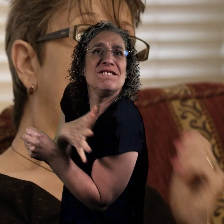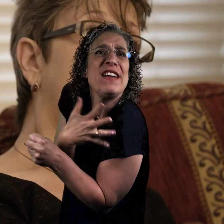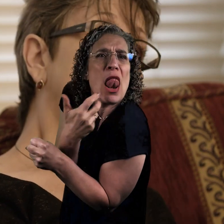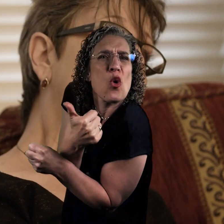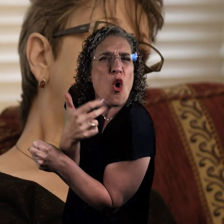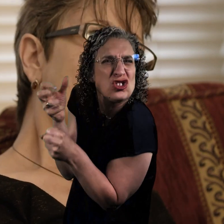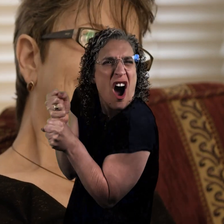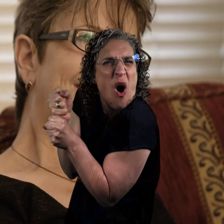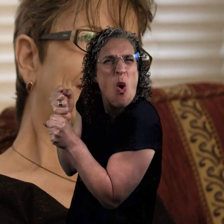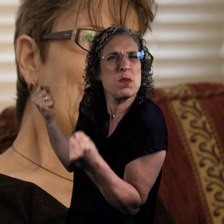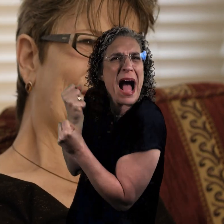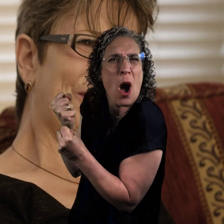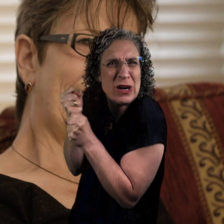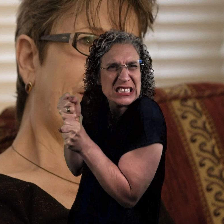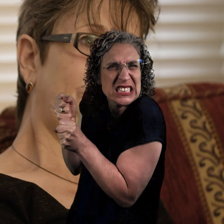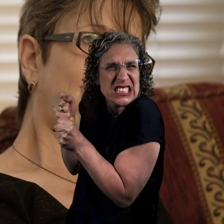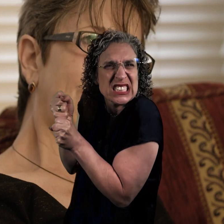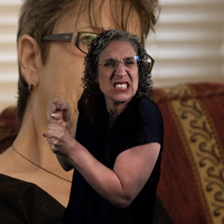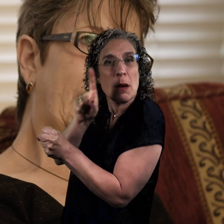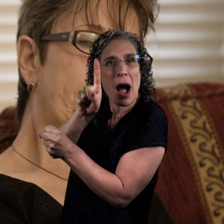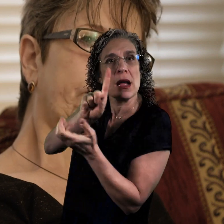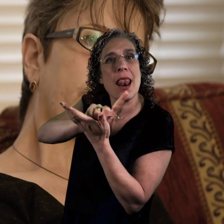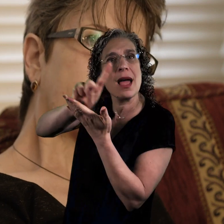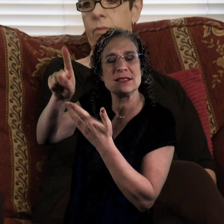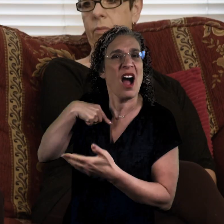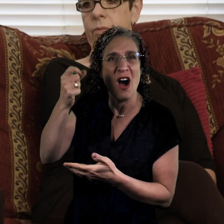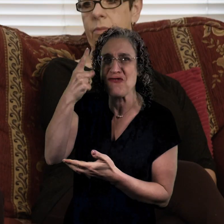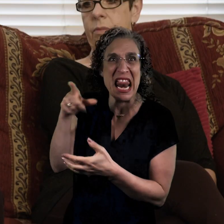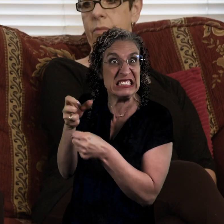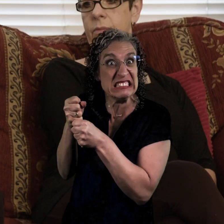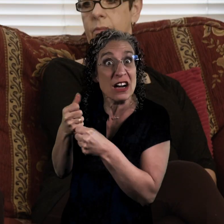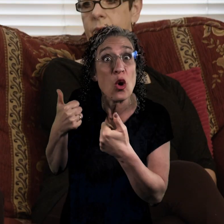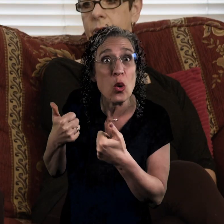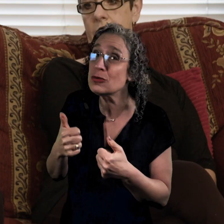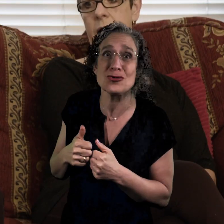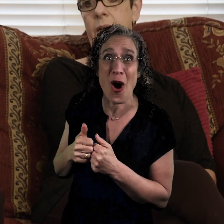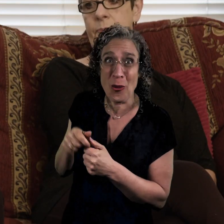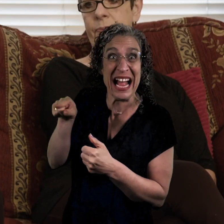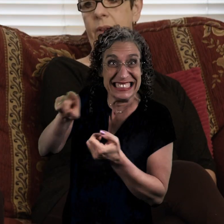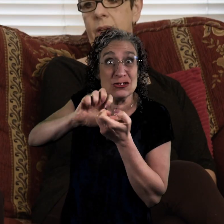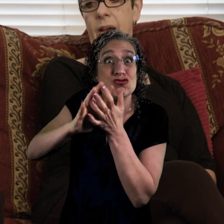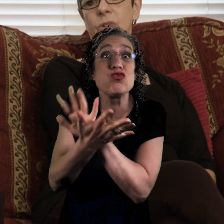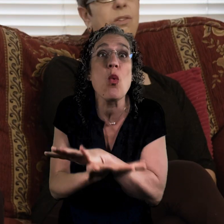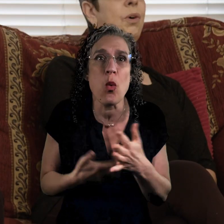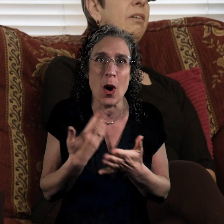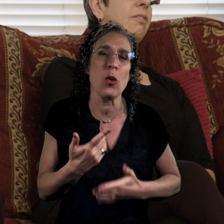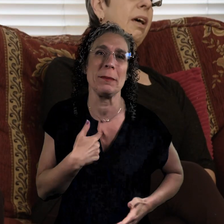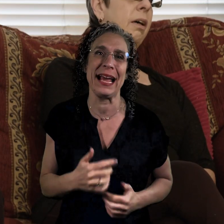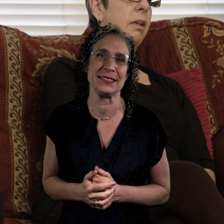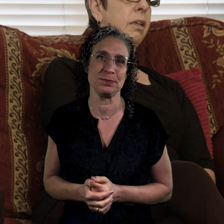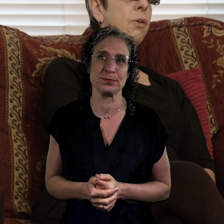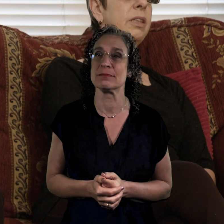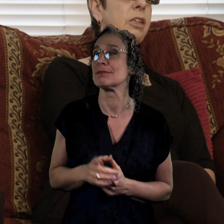What I realised later is it's not good, it's destroying me. Then we had to go to court, didn't we? Yeah, that was the